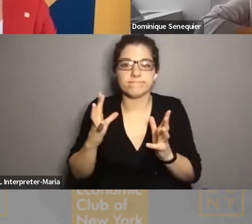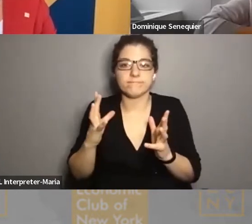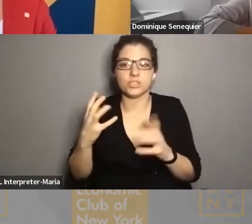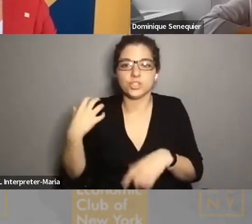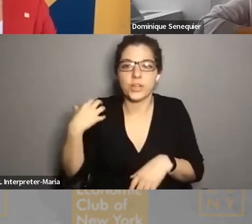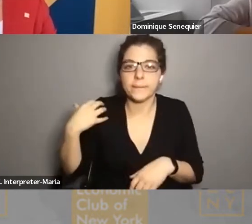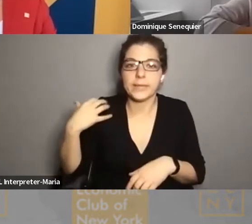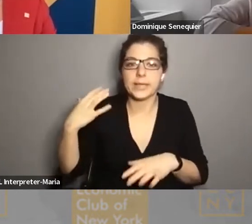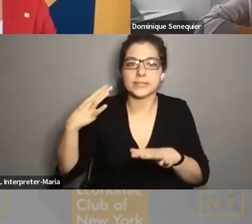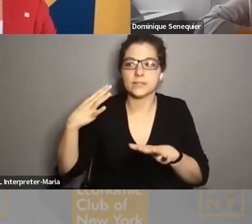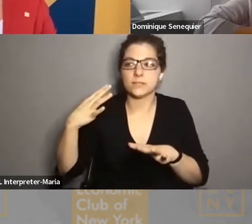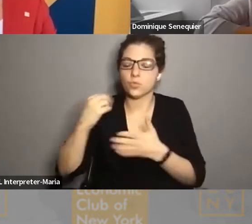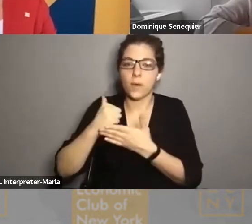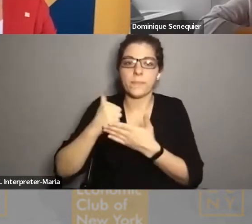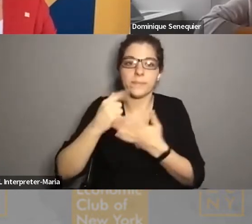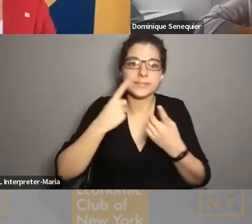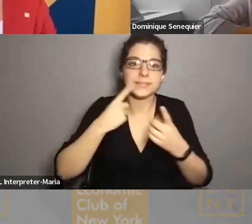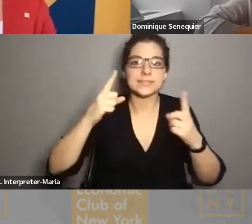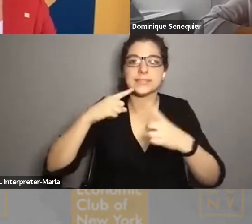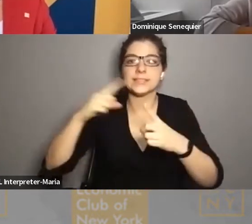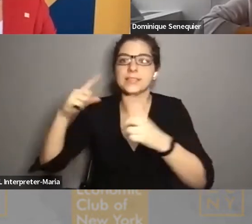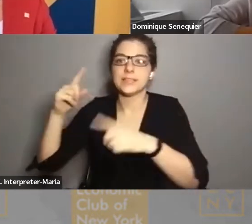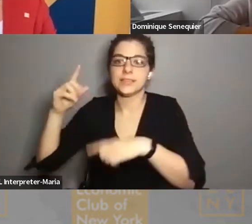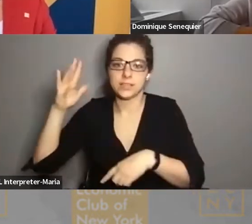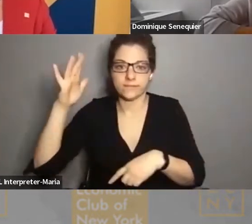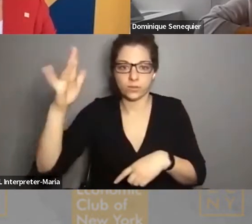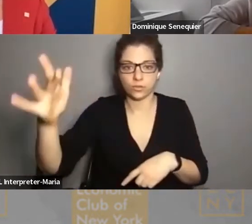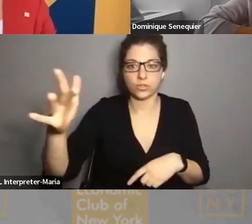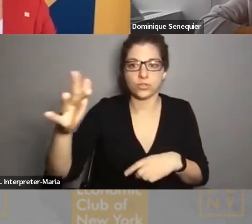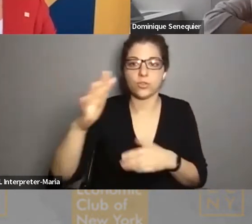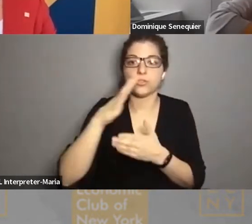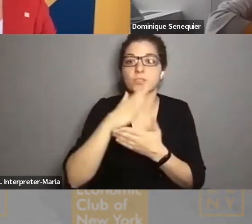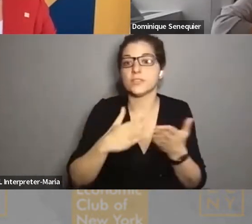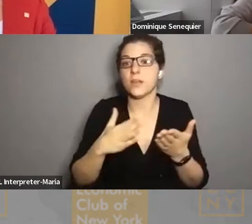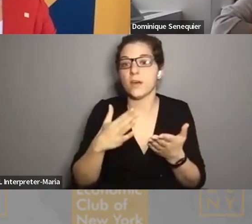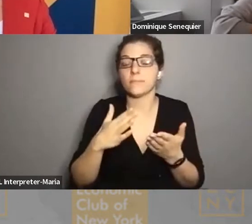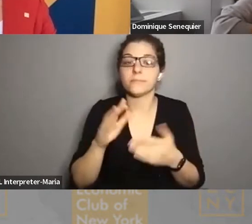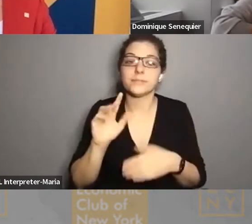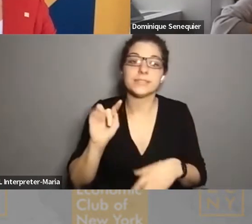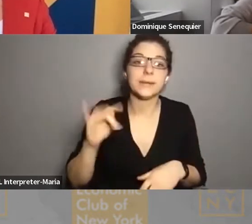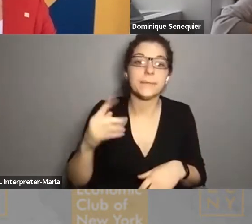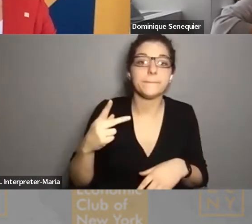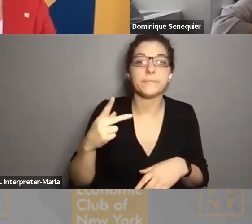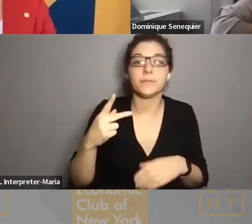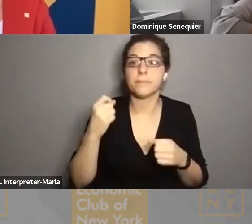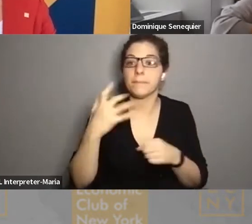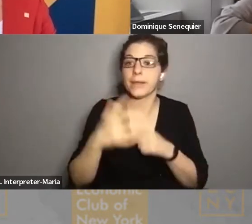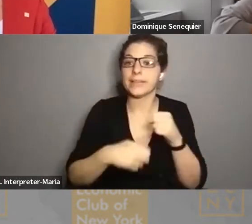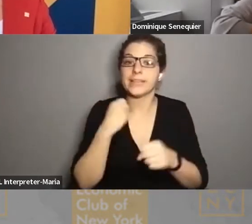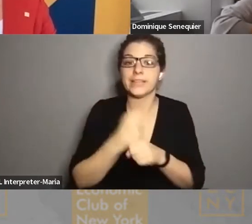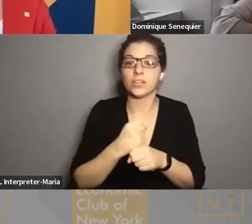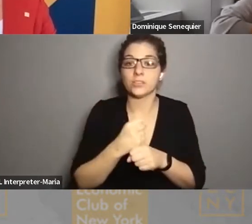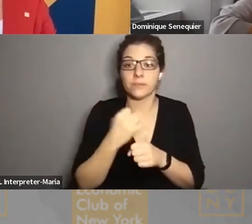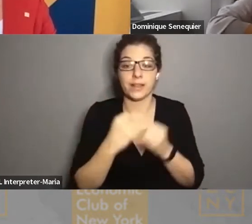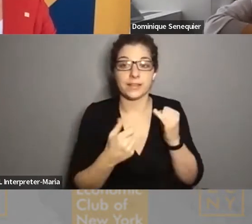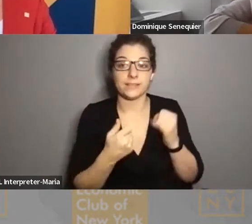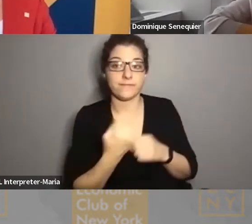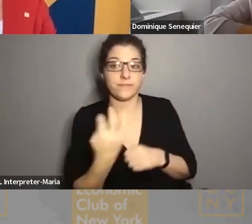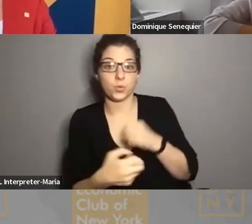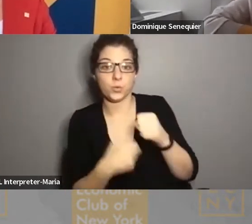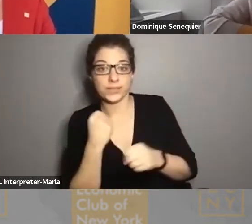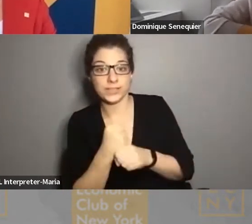to help them succeed in the future. So those are some tips of men over many years, but then the last 2 years, I think